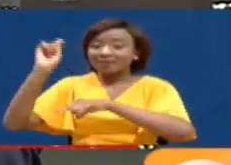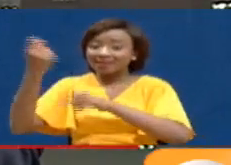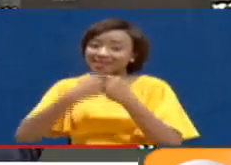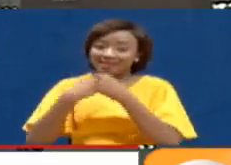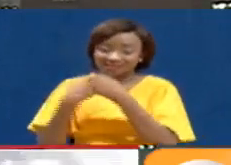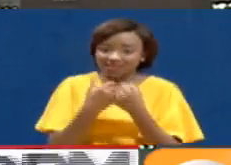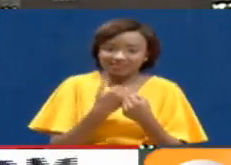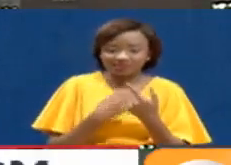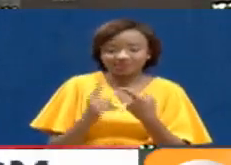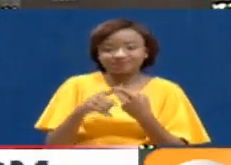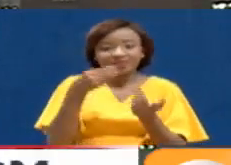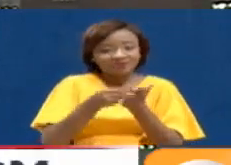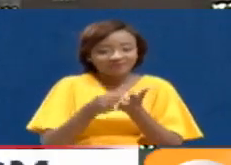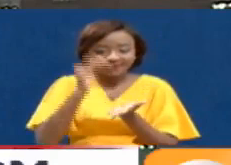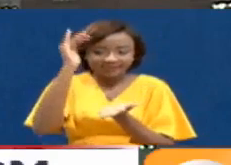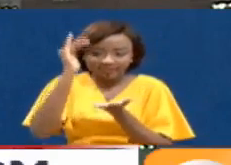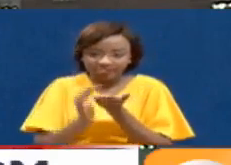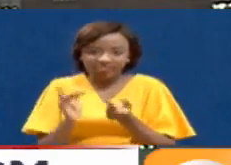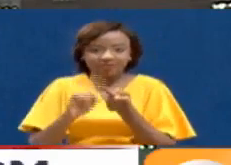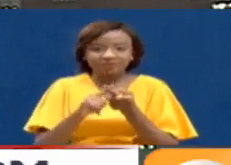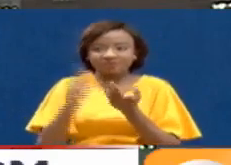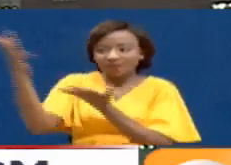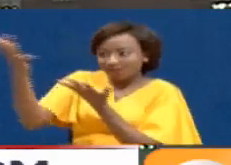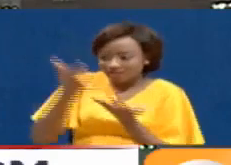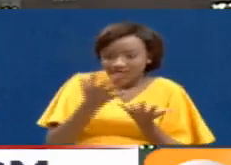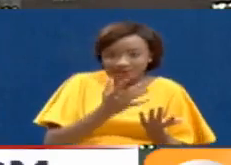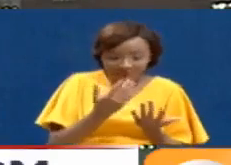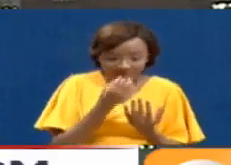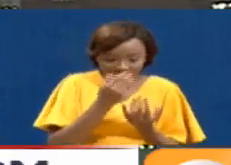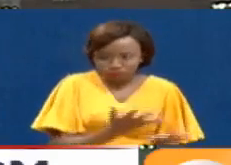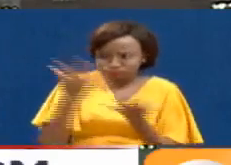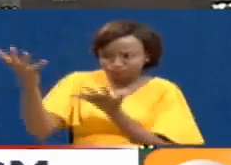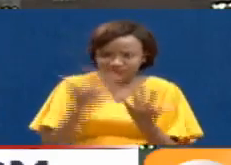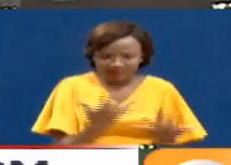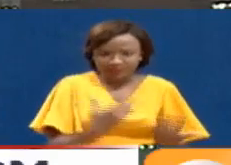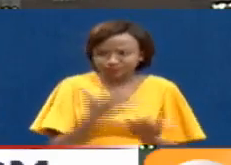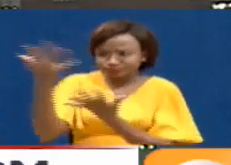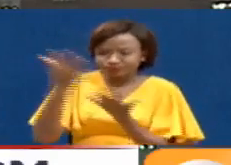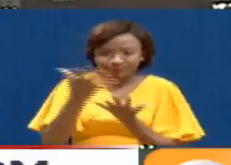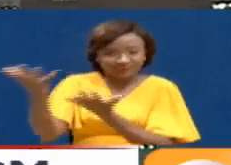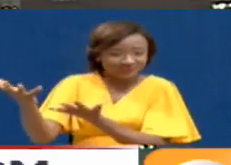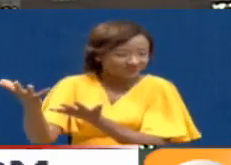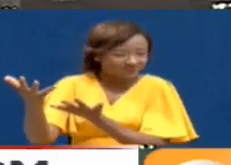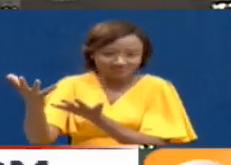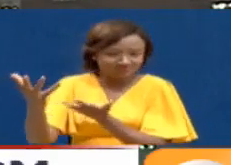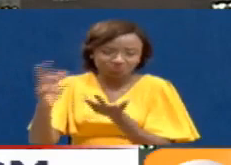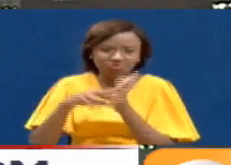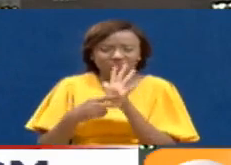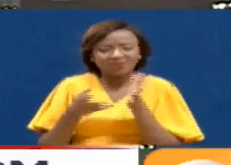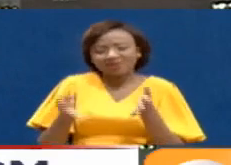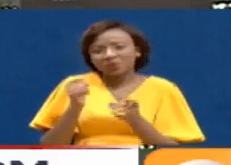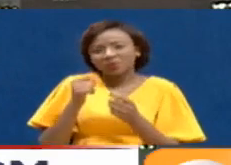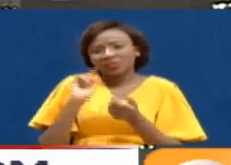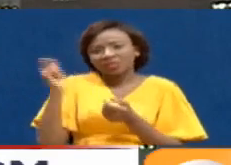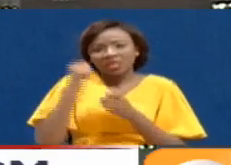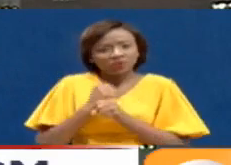including currency depreciations, lost export earnings, and declining tourist revenues. But what are Kenya's options? Well, for that, we